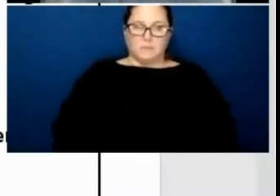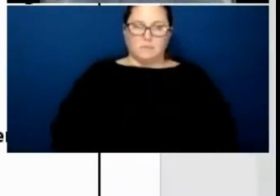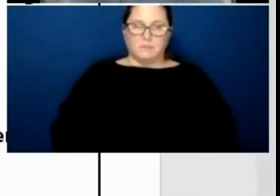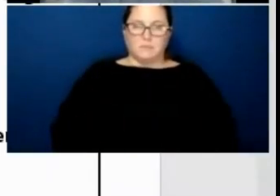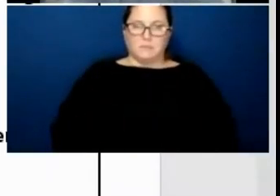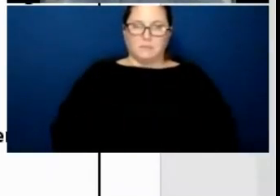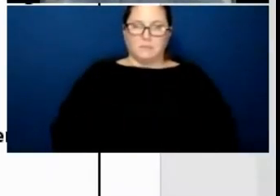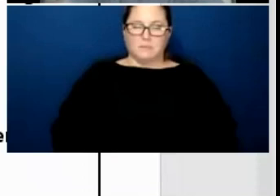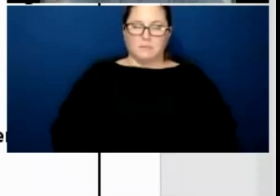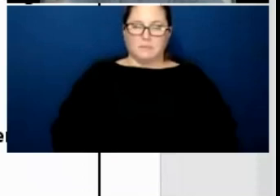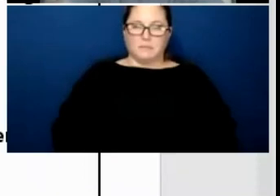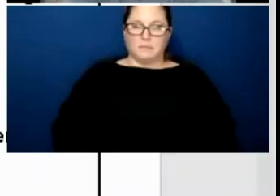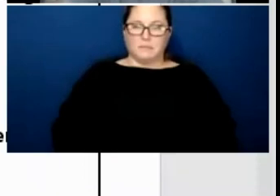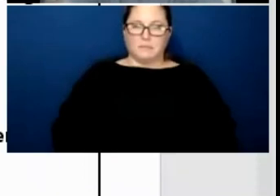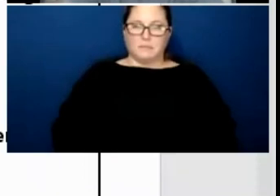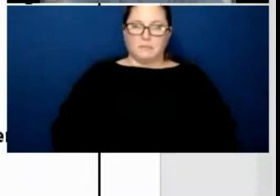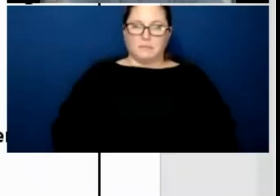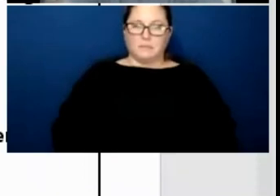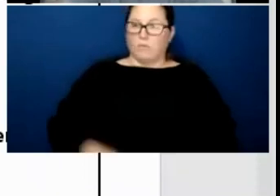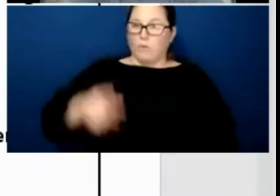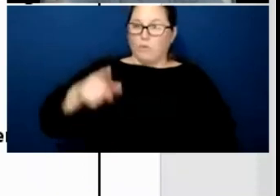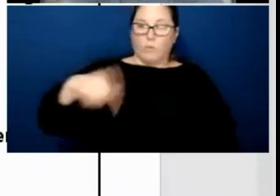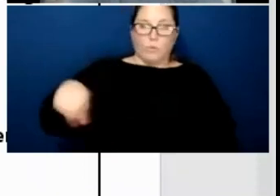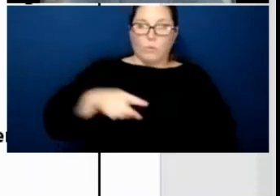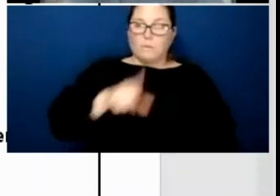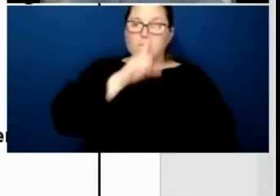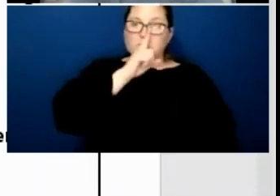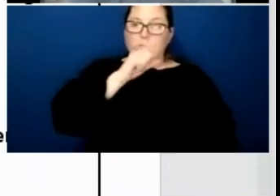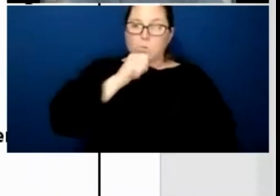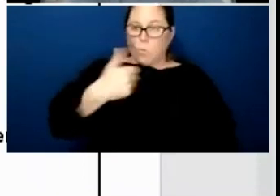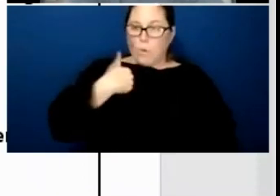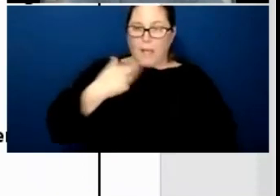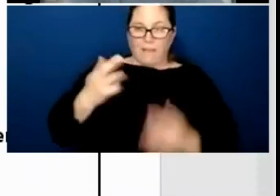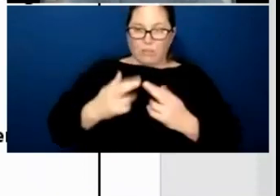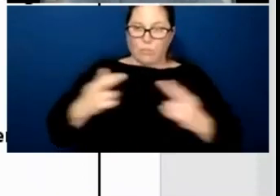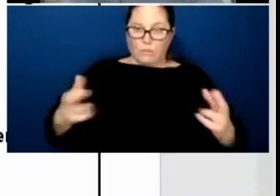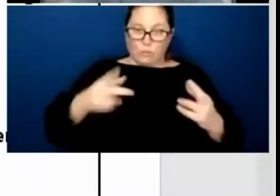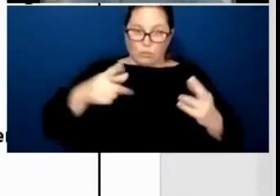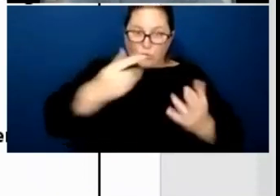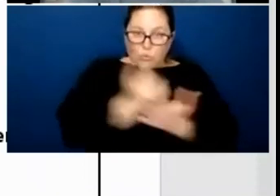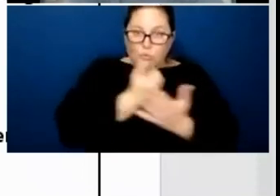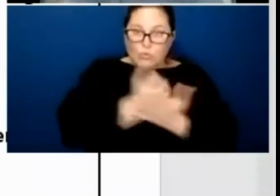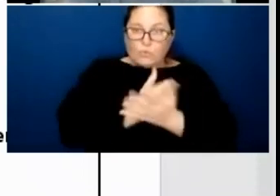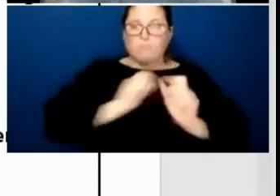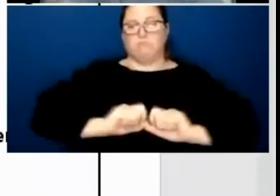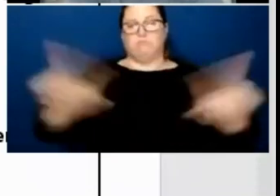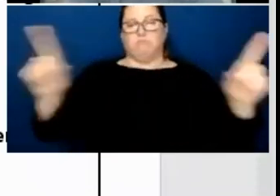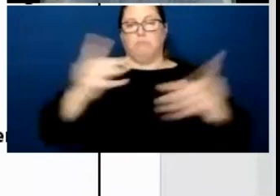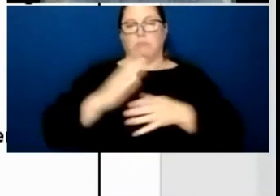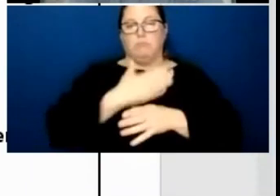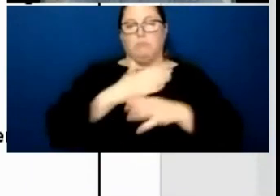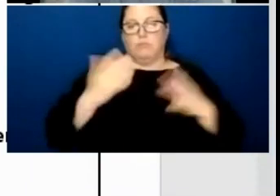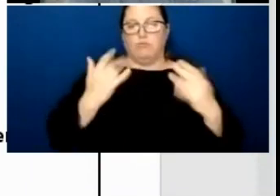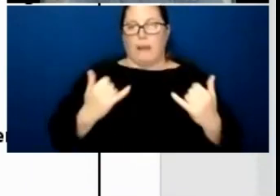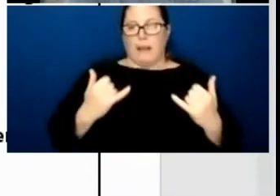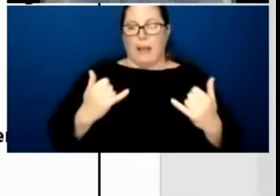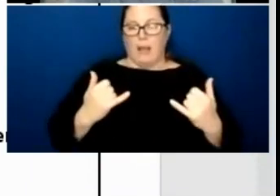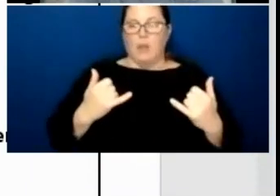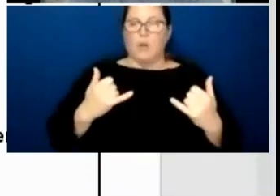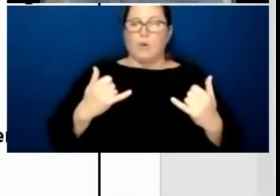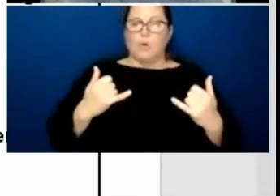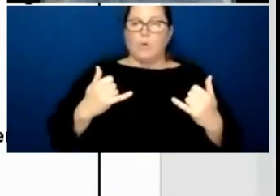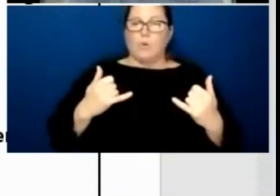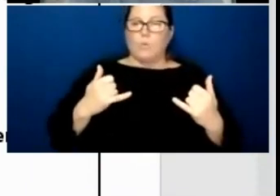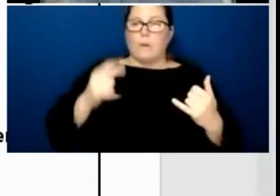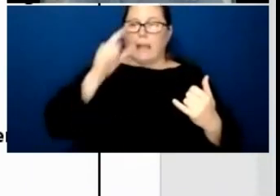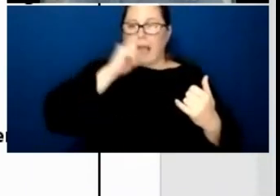not have this set of resources, if you're new to our community, we'd love to give it out right now. We have provided a Google Drive folder